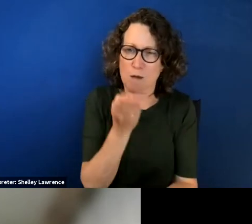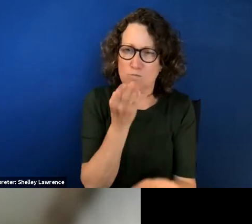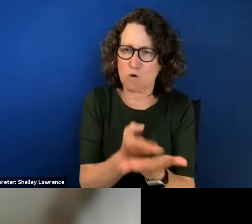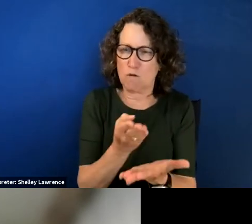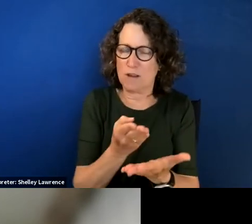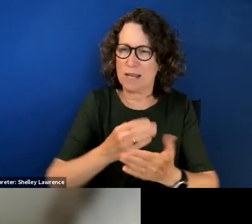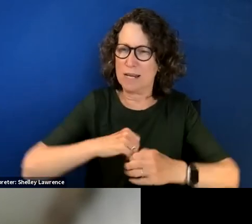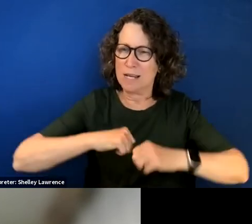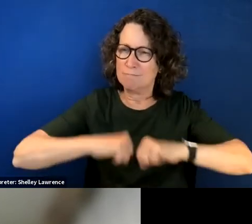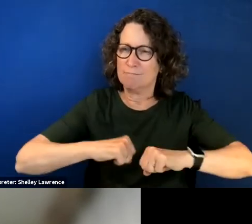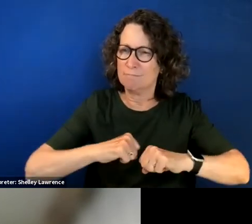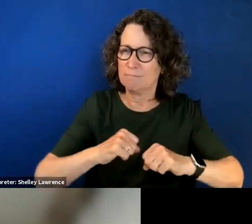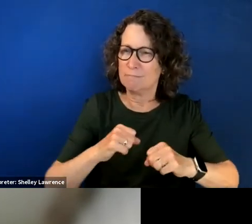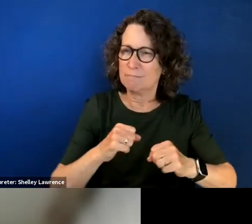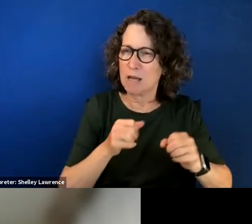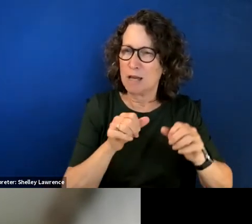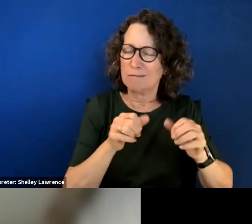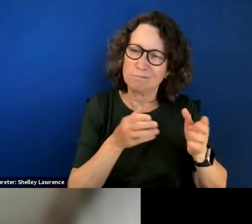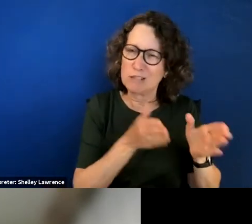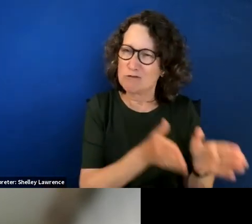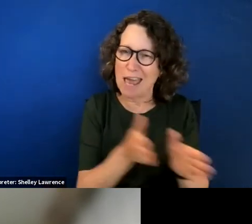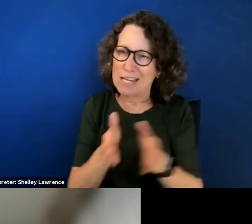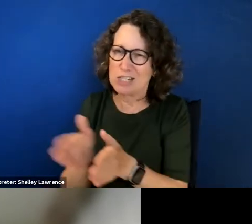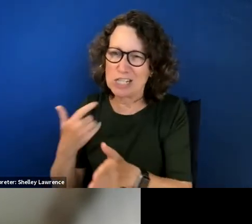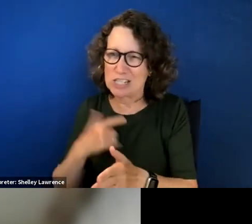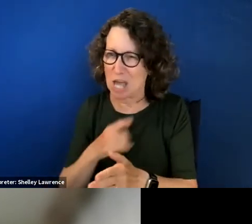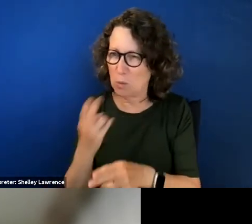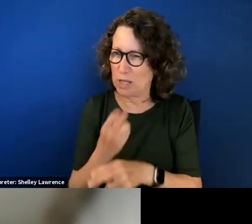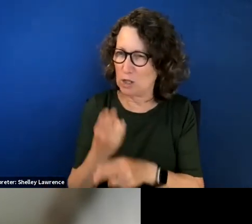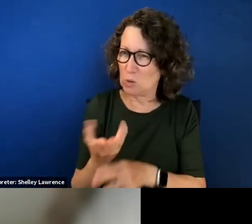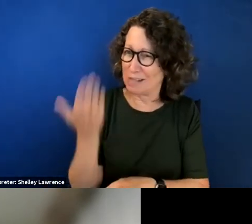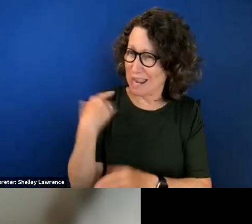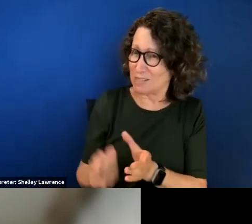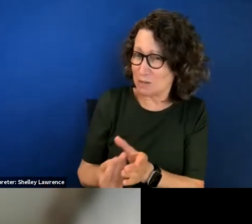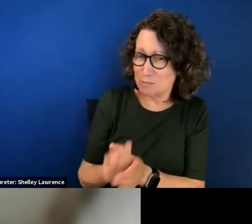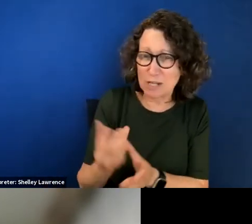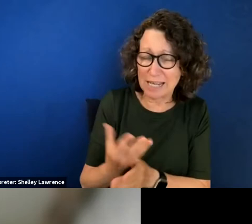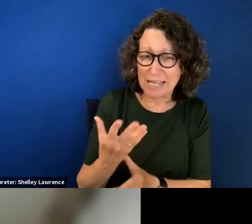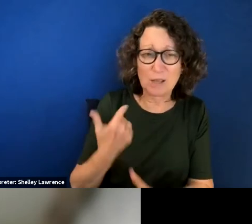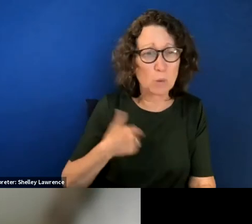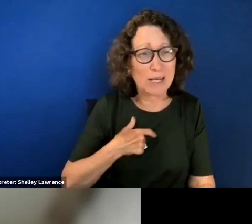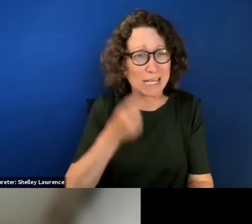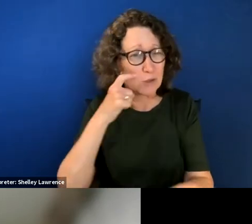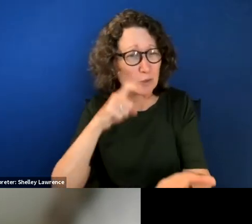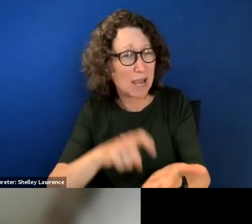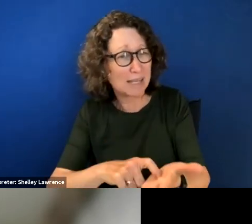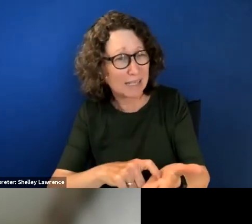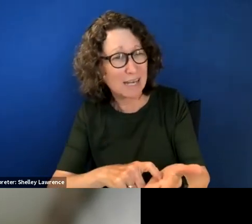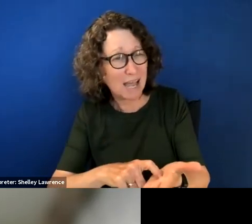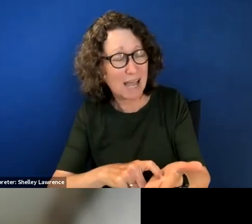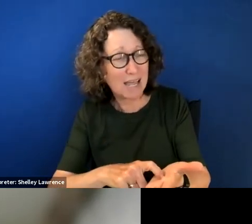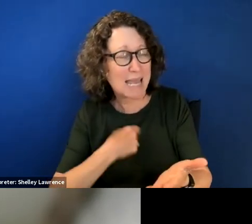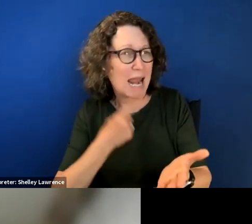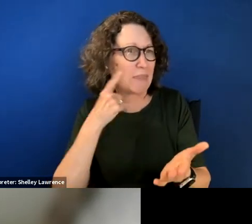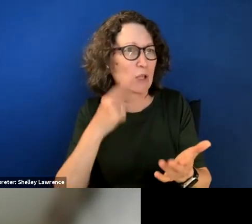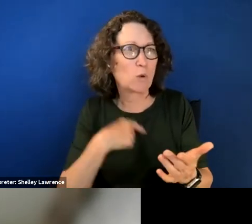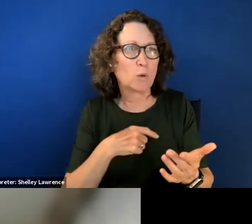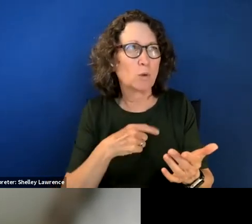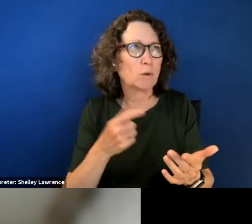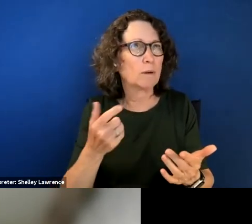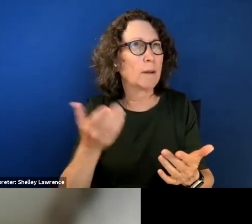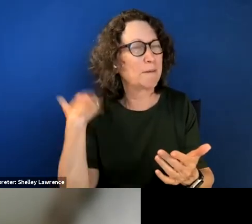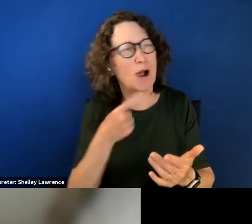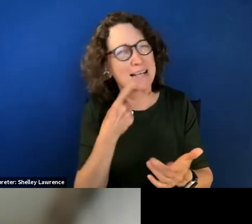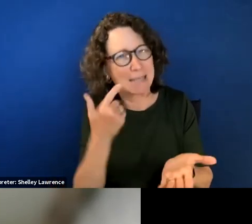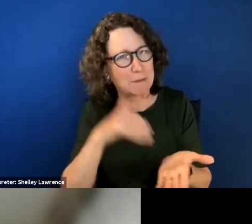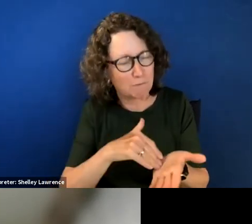mitigation strategies that we successfully utilized last spring. We need to recognize, and I think we have before, but I want to